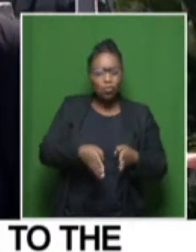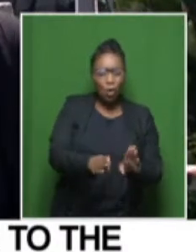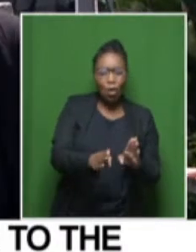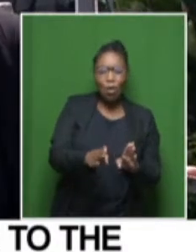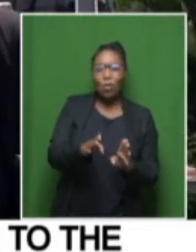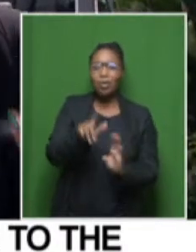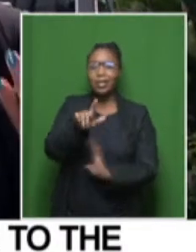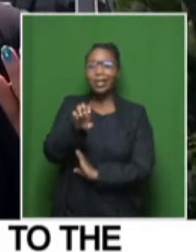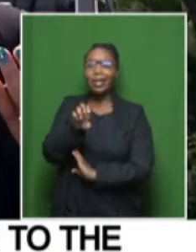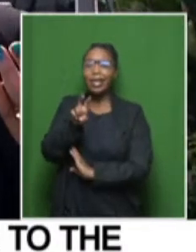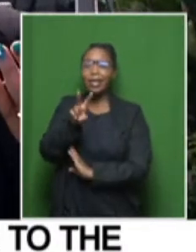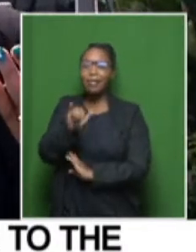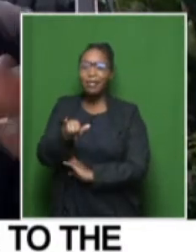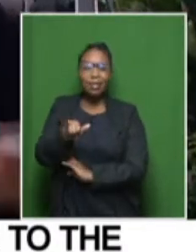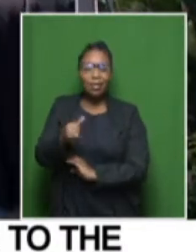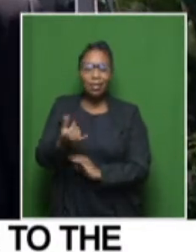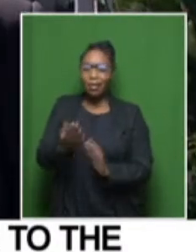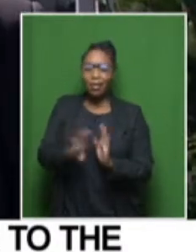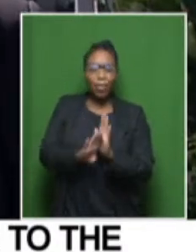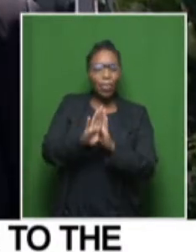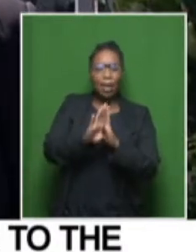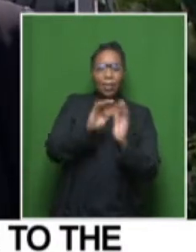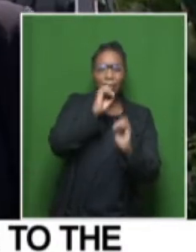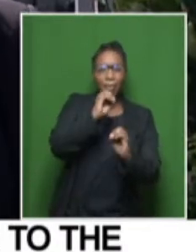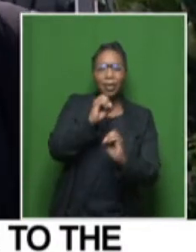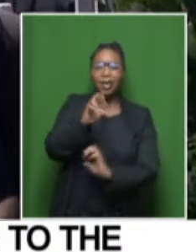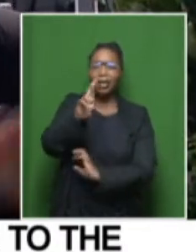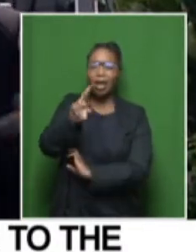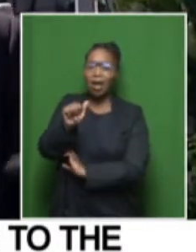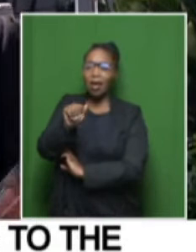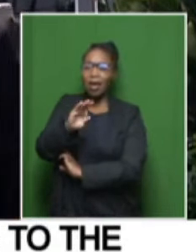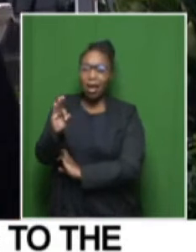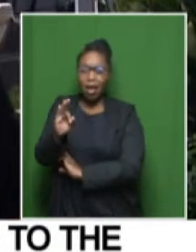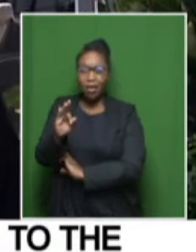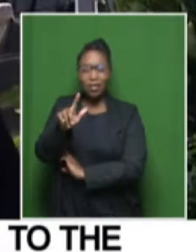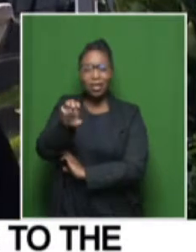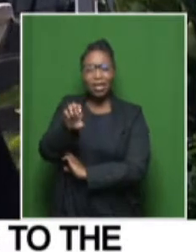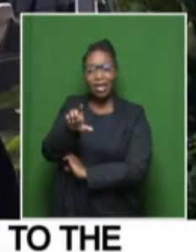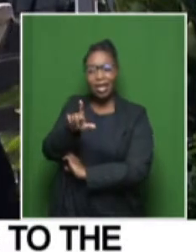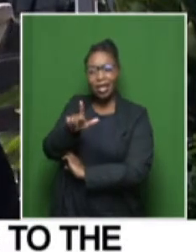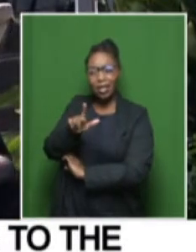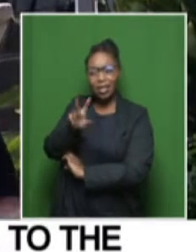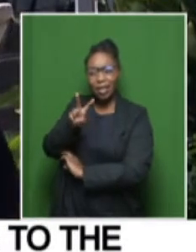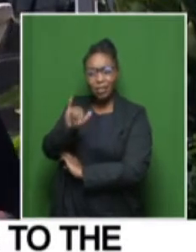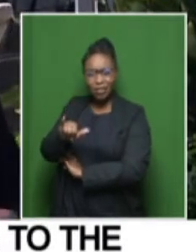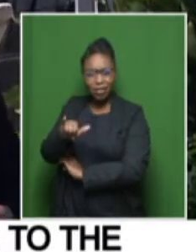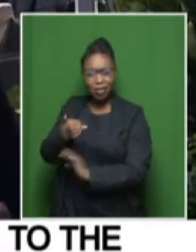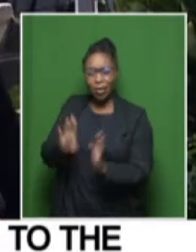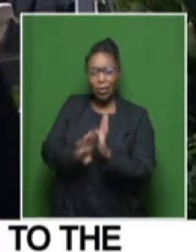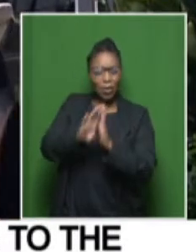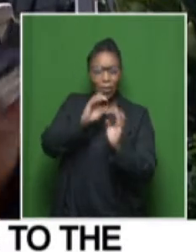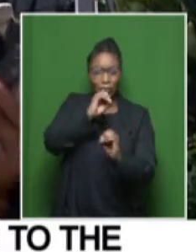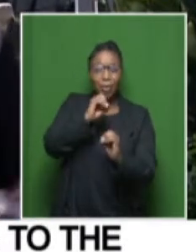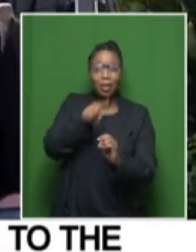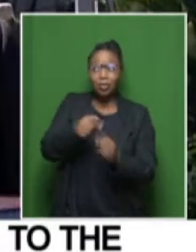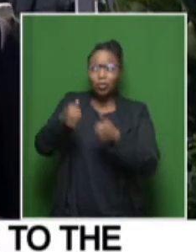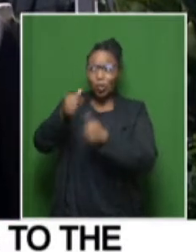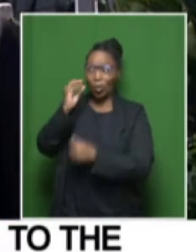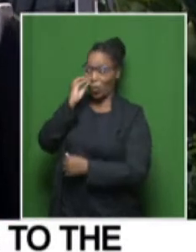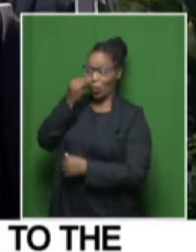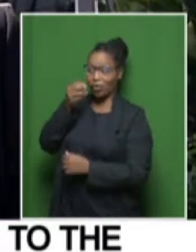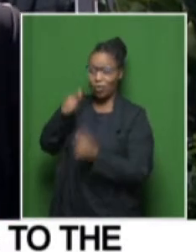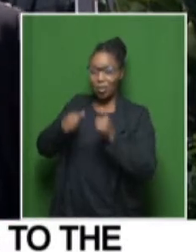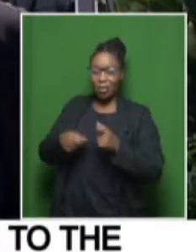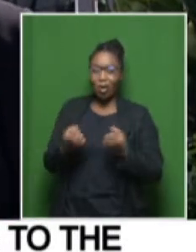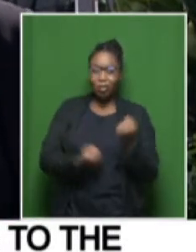in the RAF levy. So this is obviously good news for motorists who are really worried